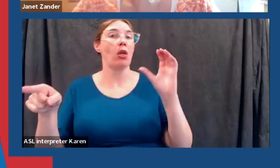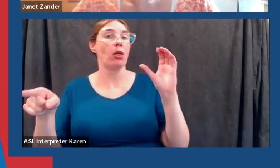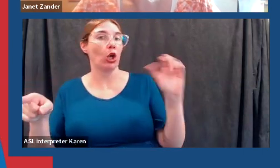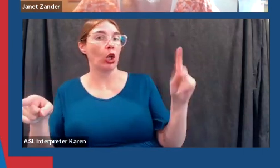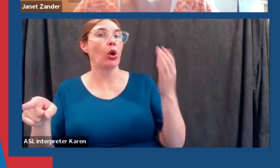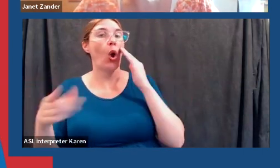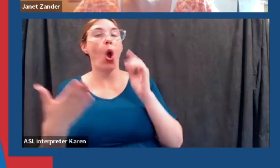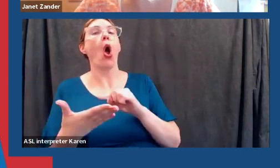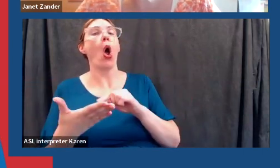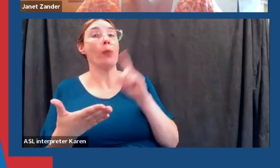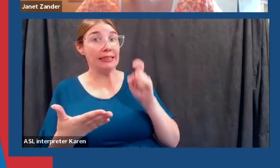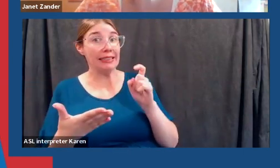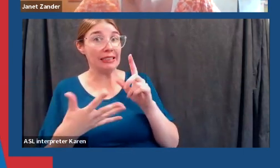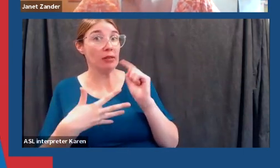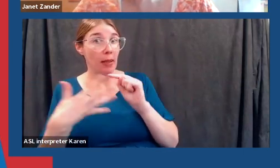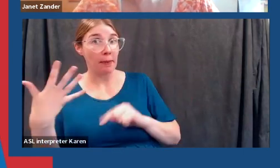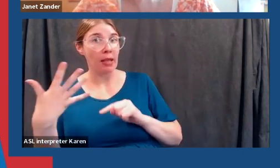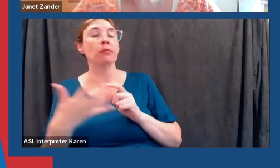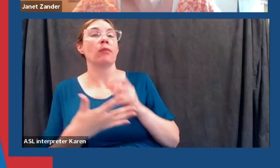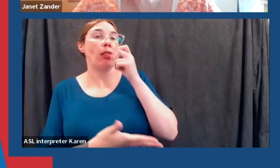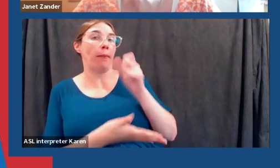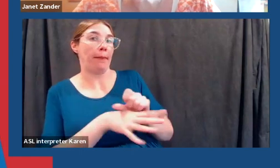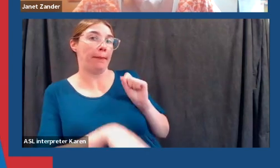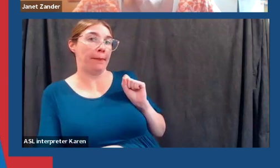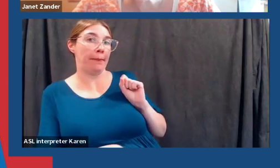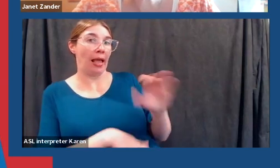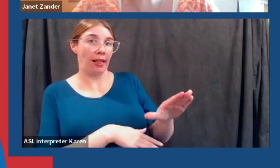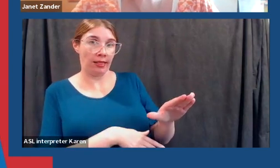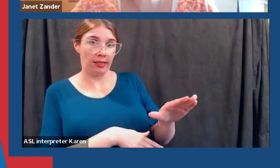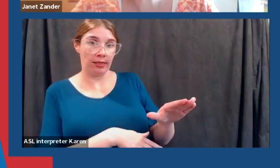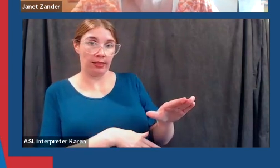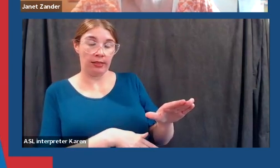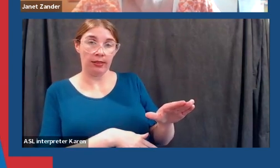over. The absentee ballot will be mailed to whatever mailing